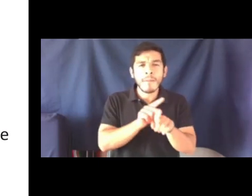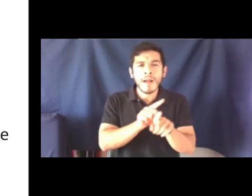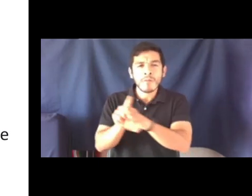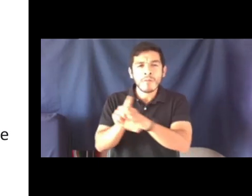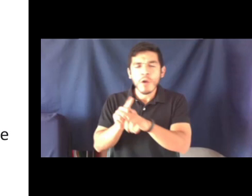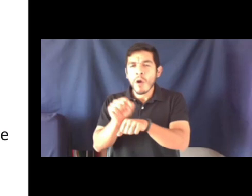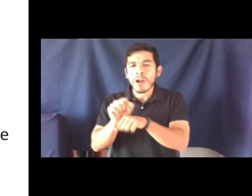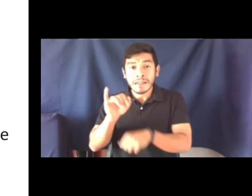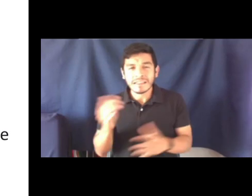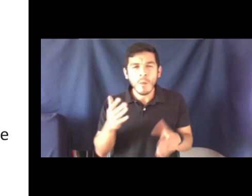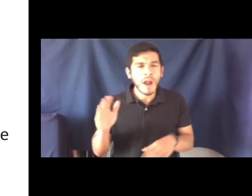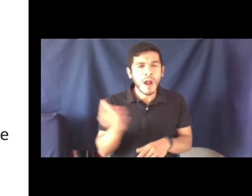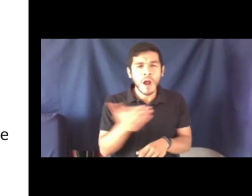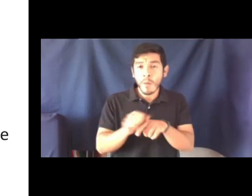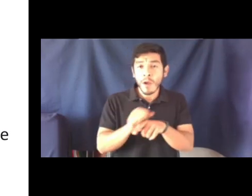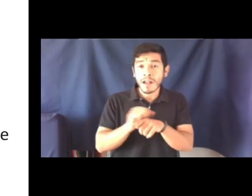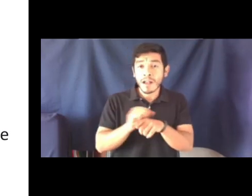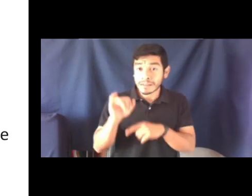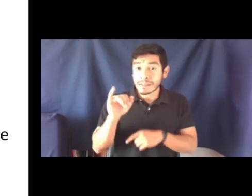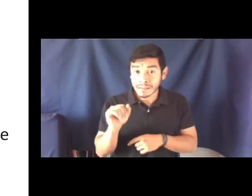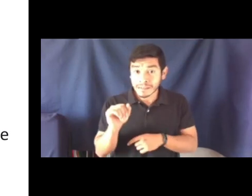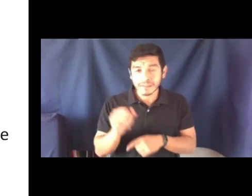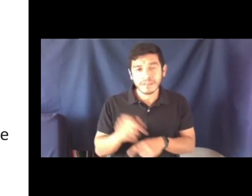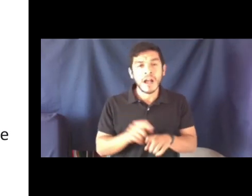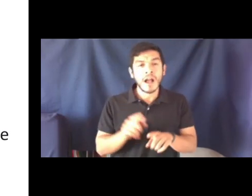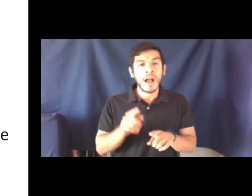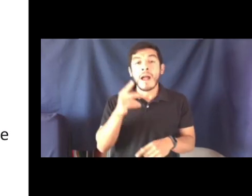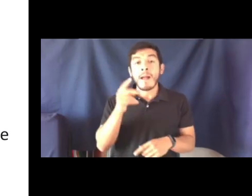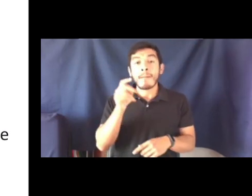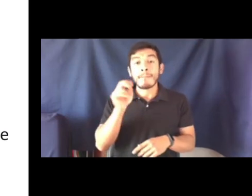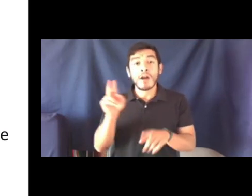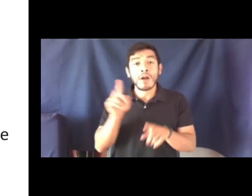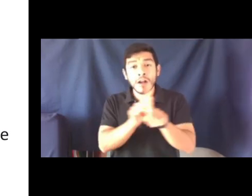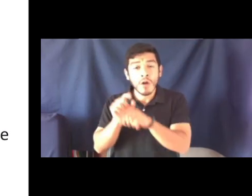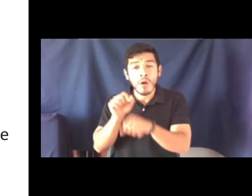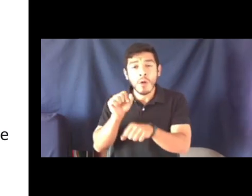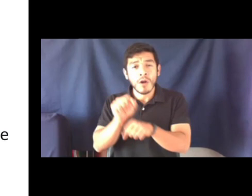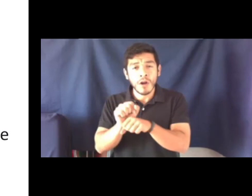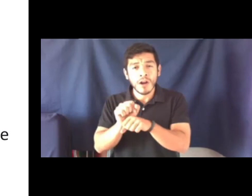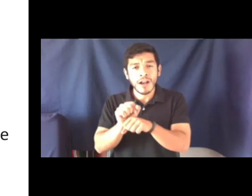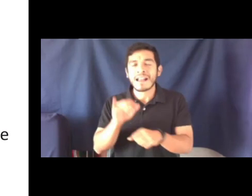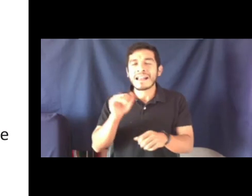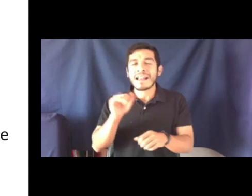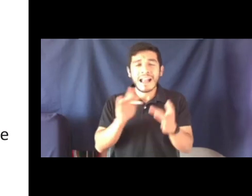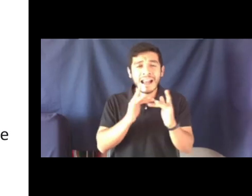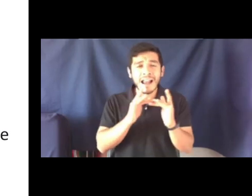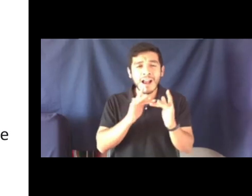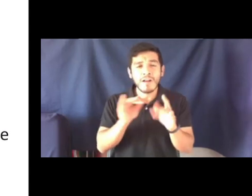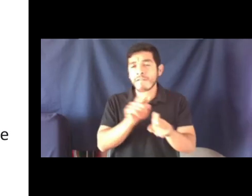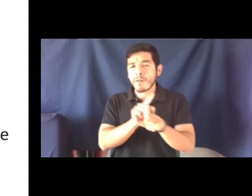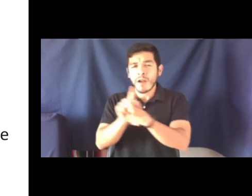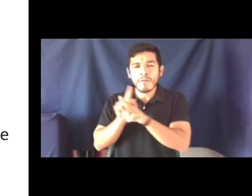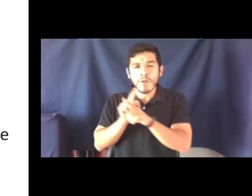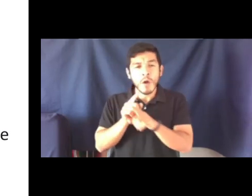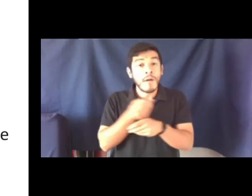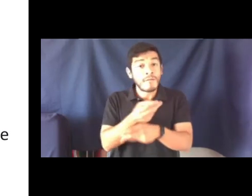is. The Peer Mentoring Works community of practice connects a network of peer mentoring providers for the purpose of mentoring